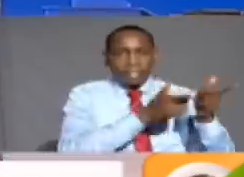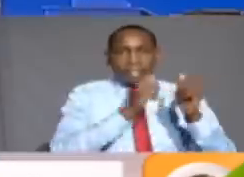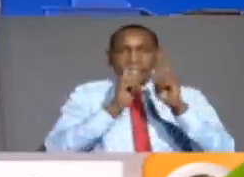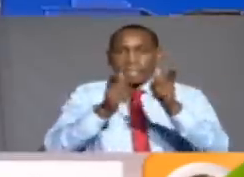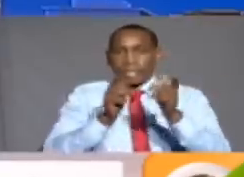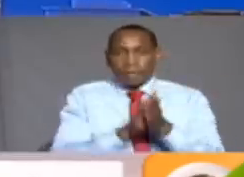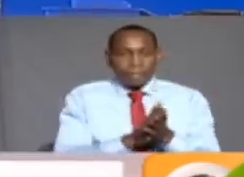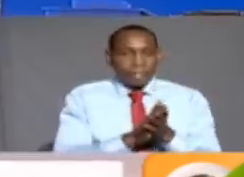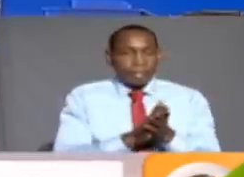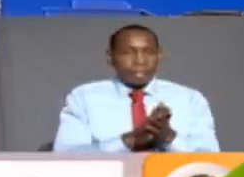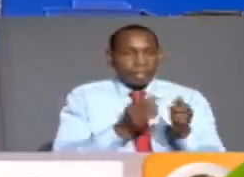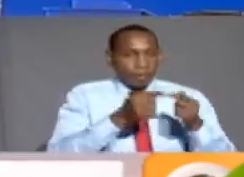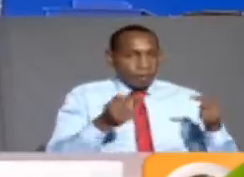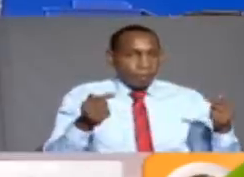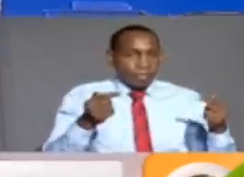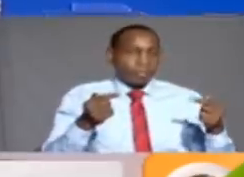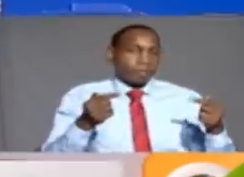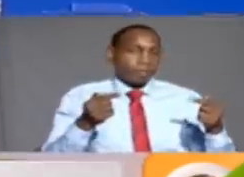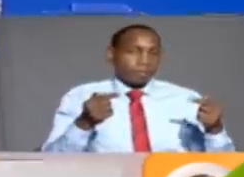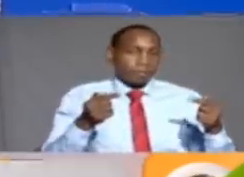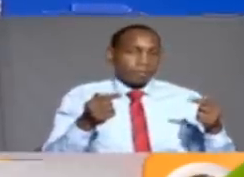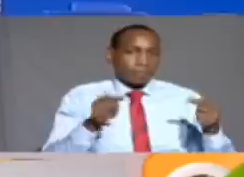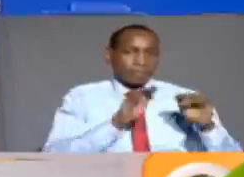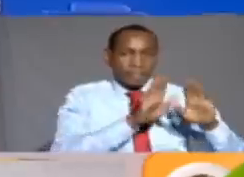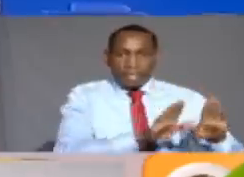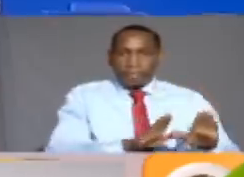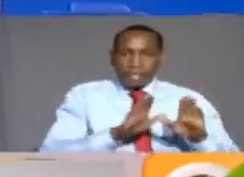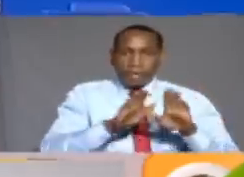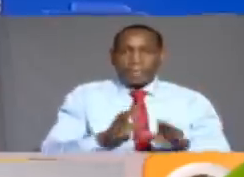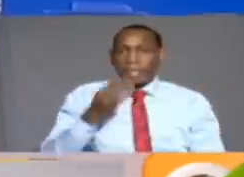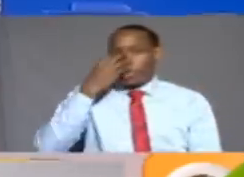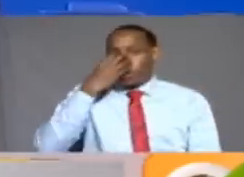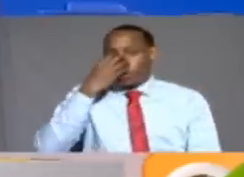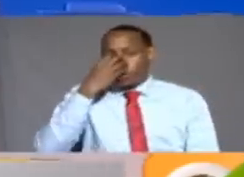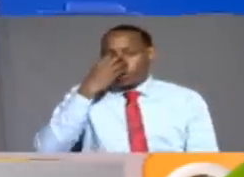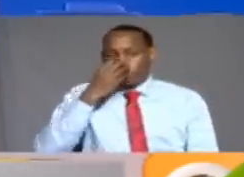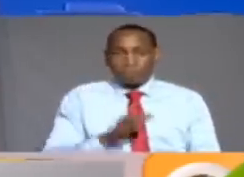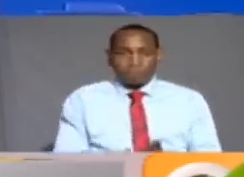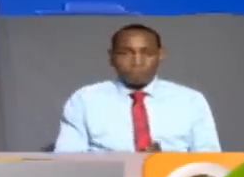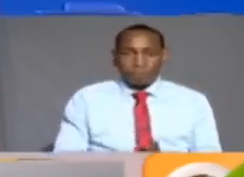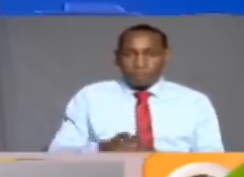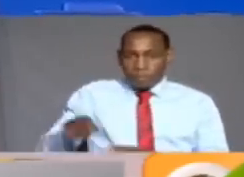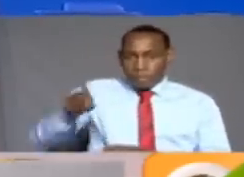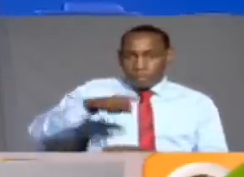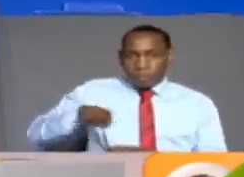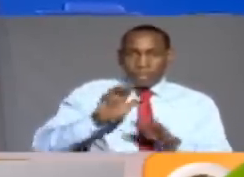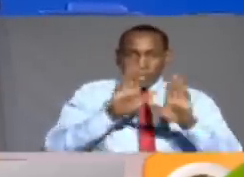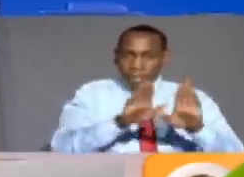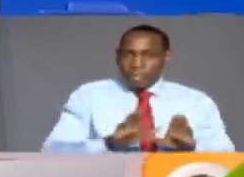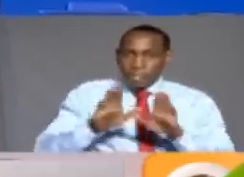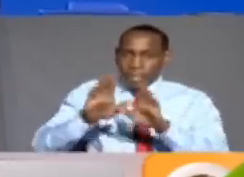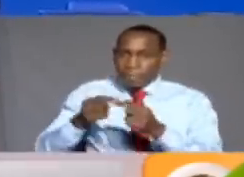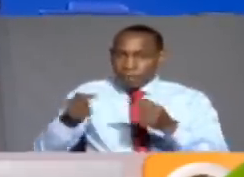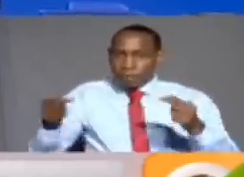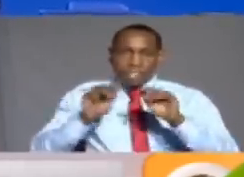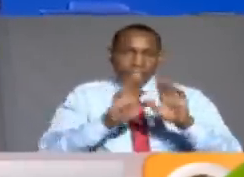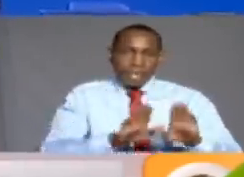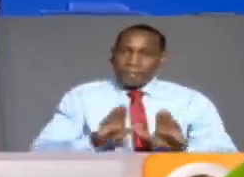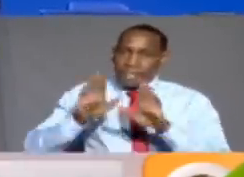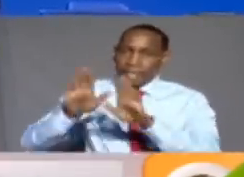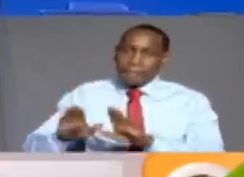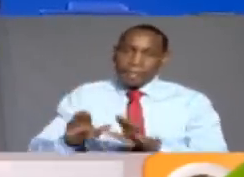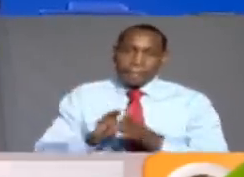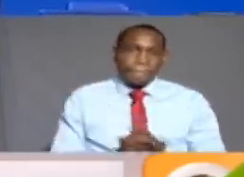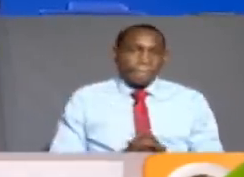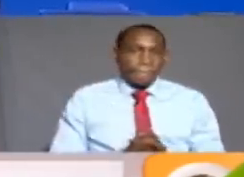and against the campaigns for William Ruto, the Deputy Actually, President. We have been campaigning against his campaigns, which is ironical. I mean,